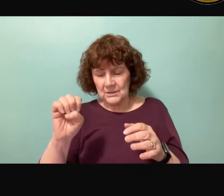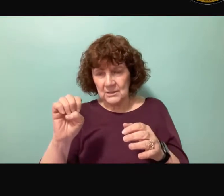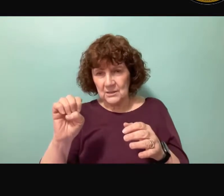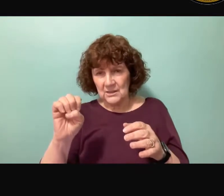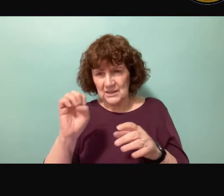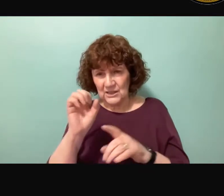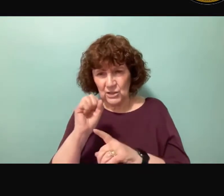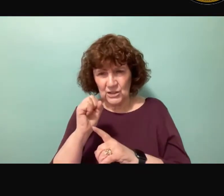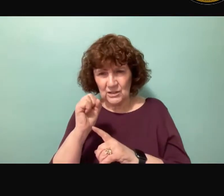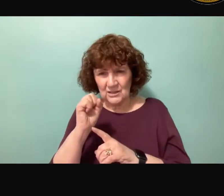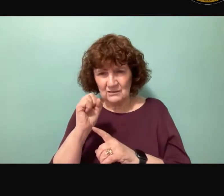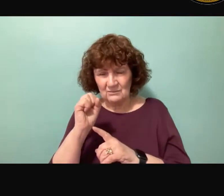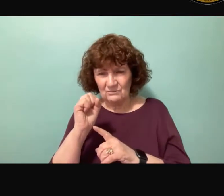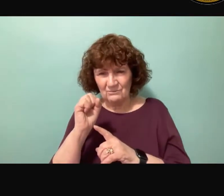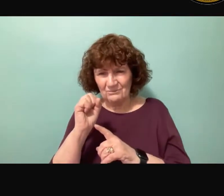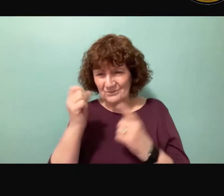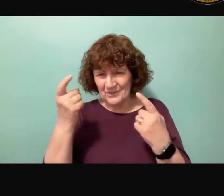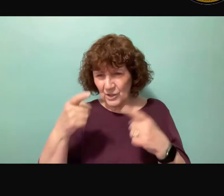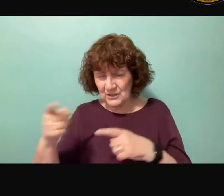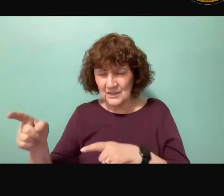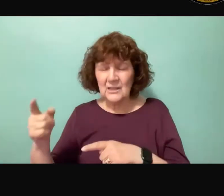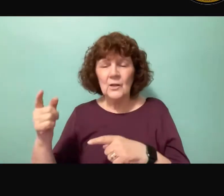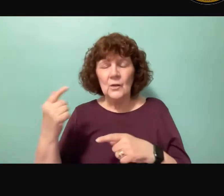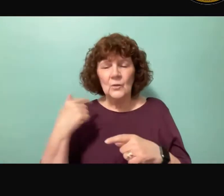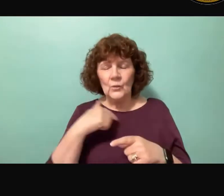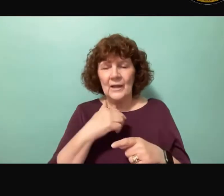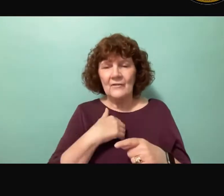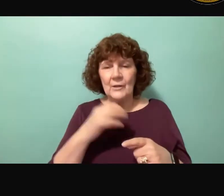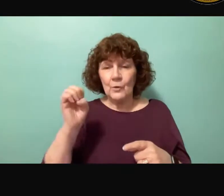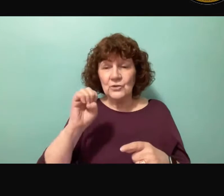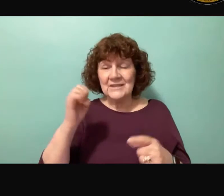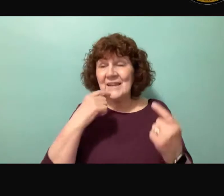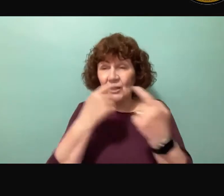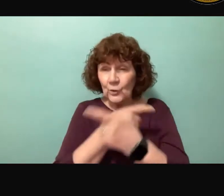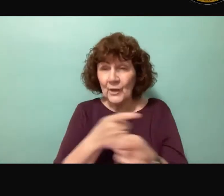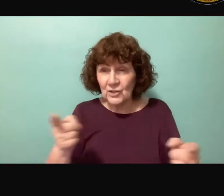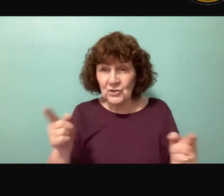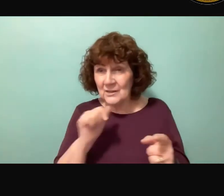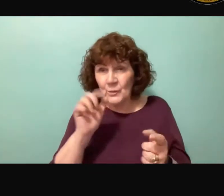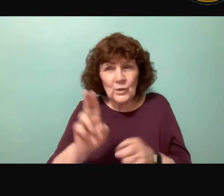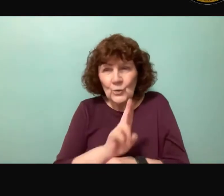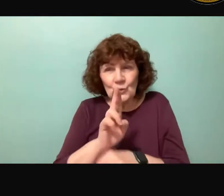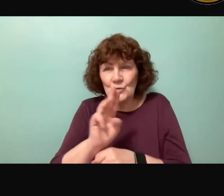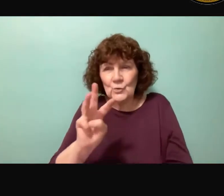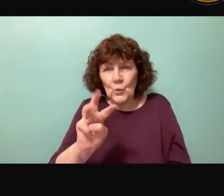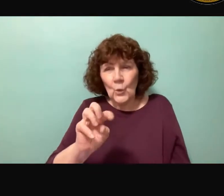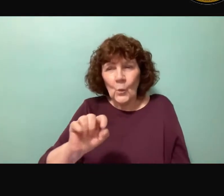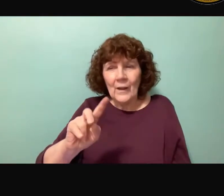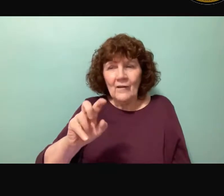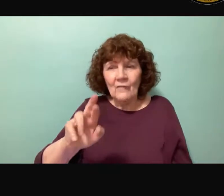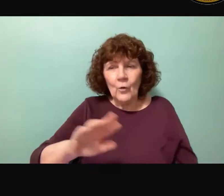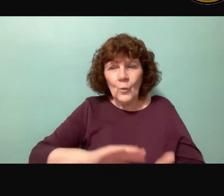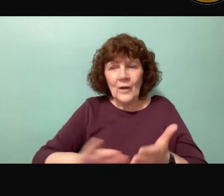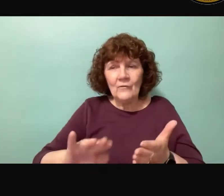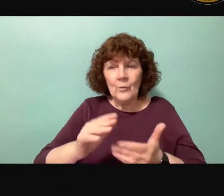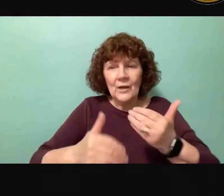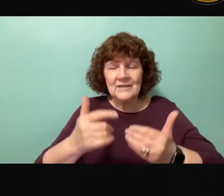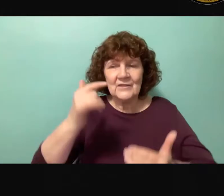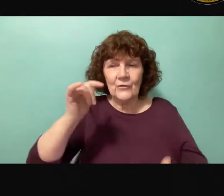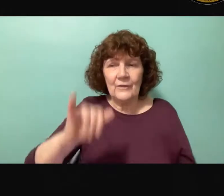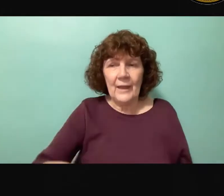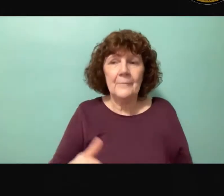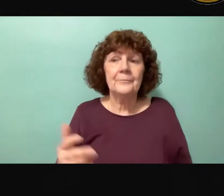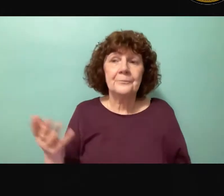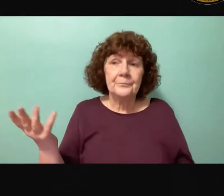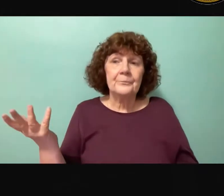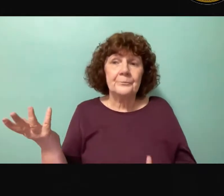accompanied by an emergency declaration, in which case we're not utilizing the waiver process, I don't believe, or are we? We still do. Okay, so we still do document a